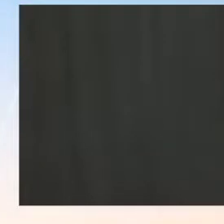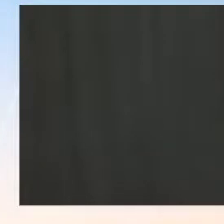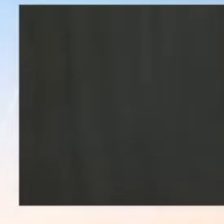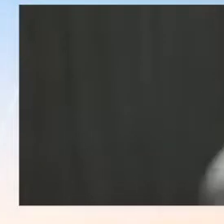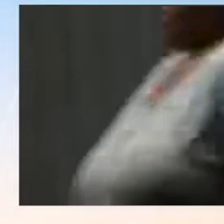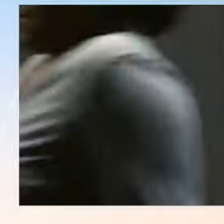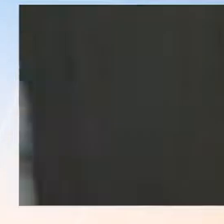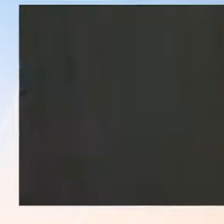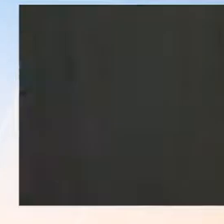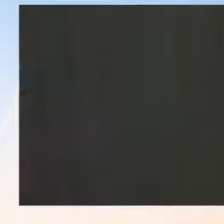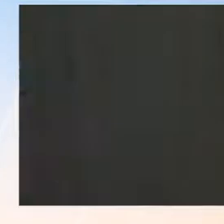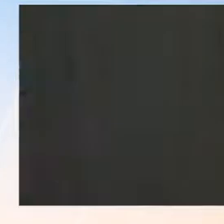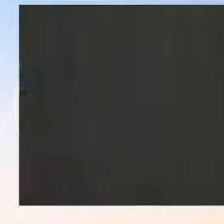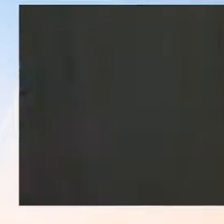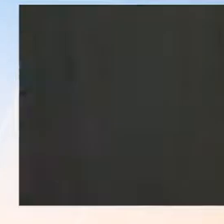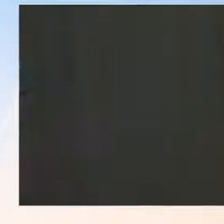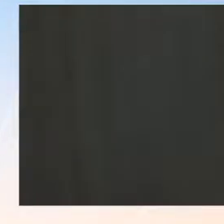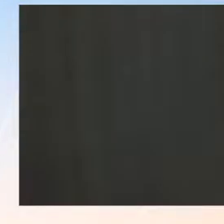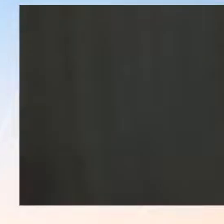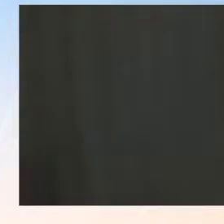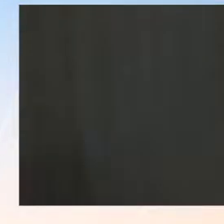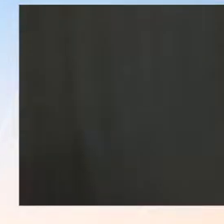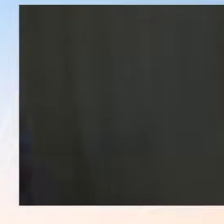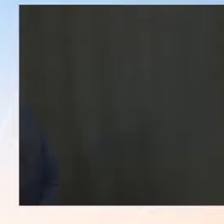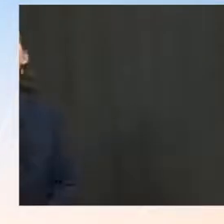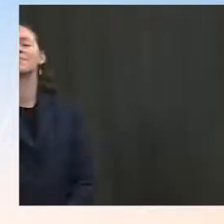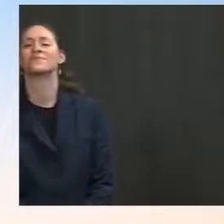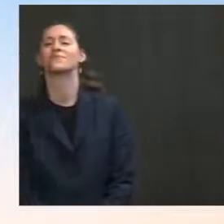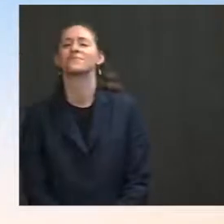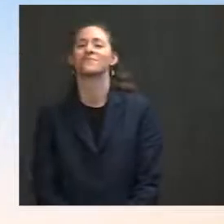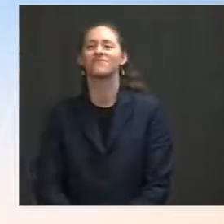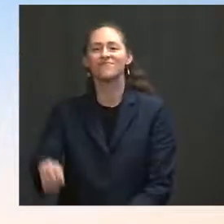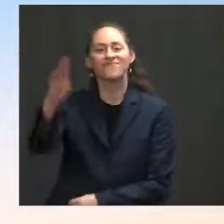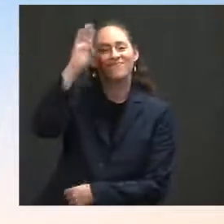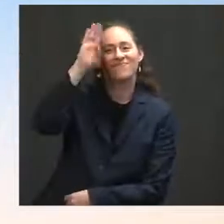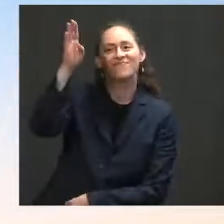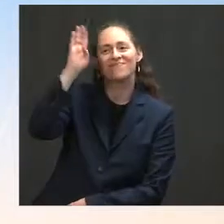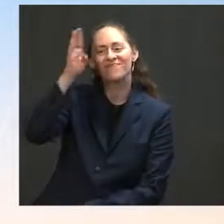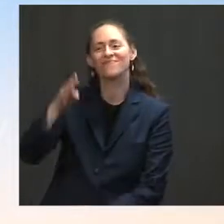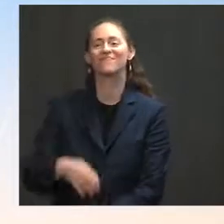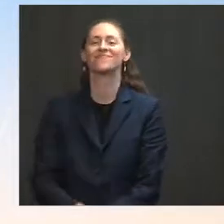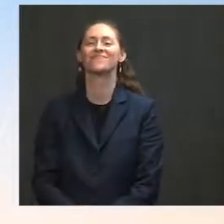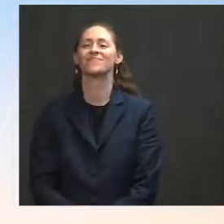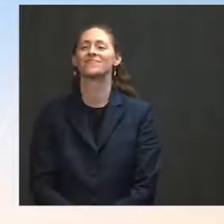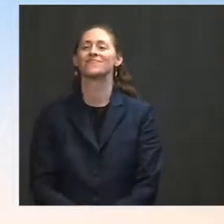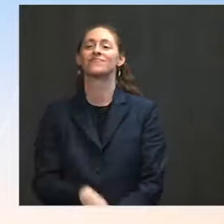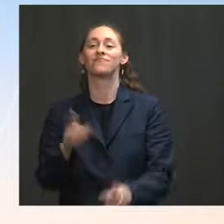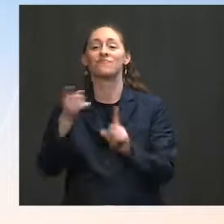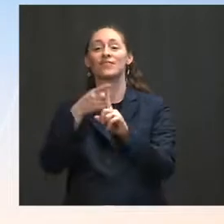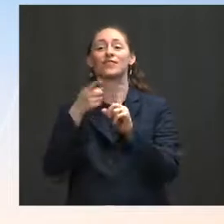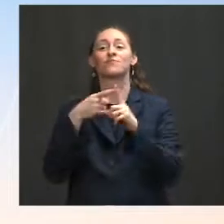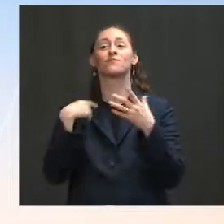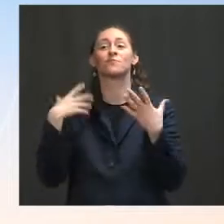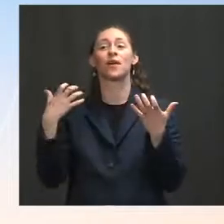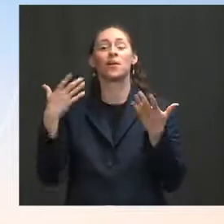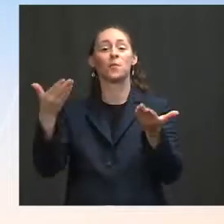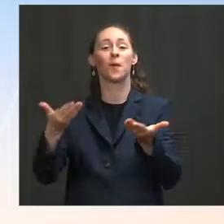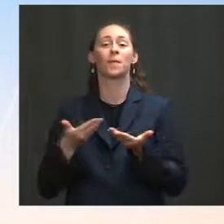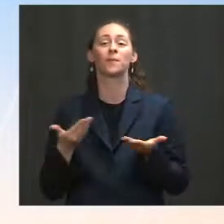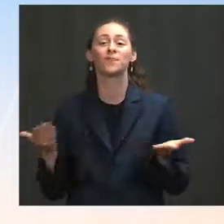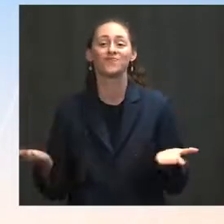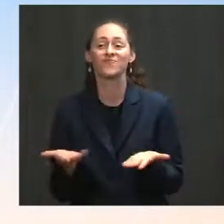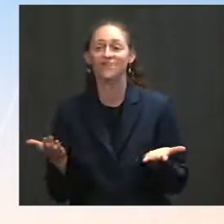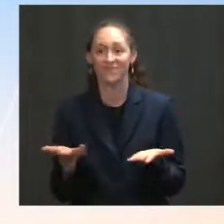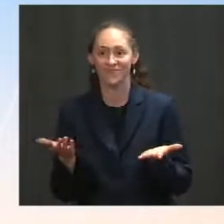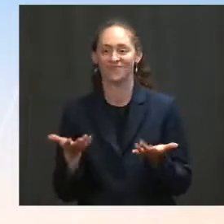I have a couple of items for all of you at the top. First, we welcome the unanimous adoption today in the UN Security